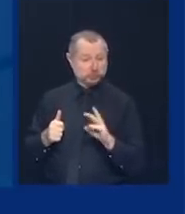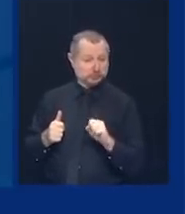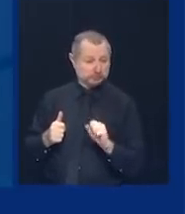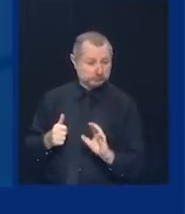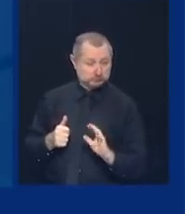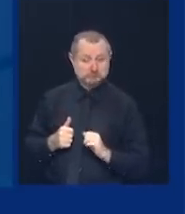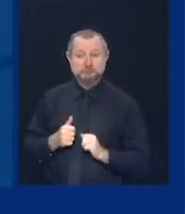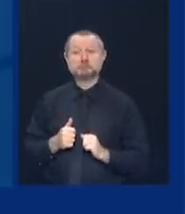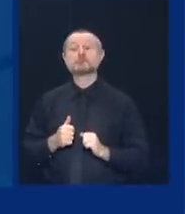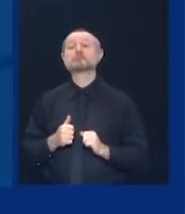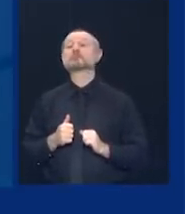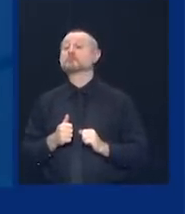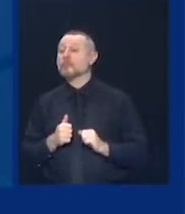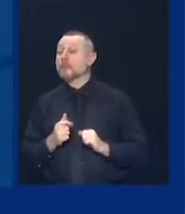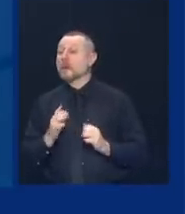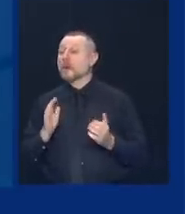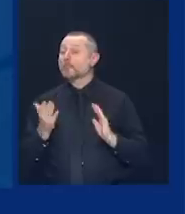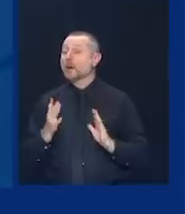relative to everyone else.